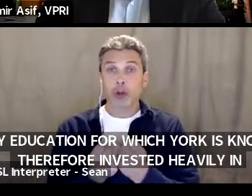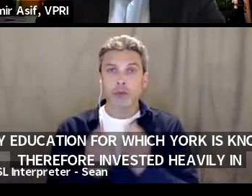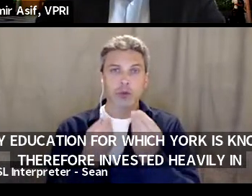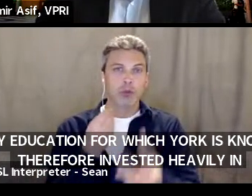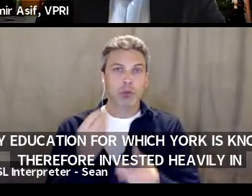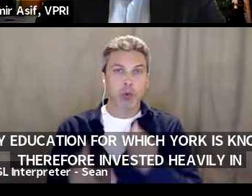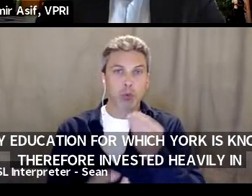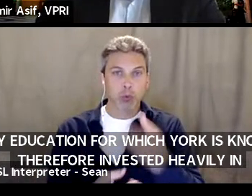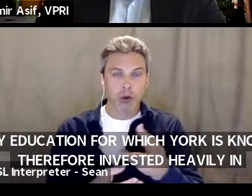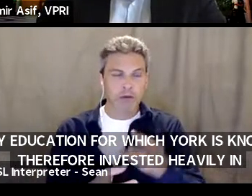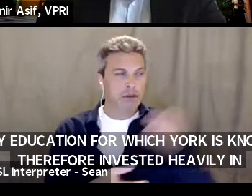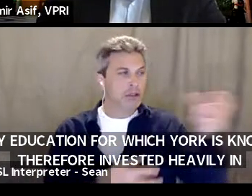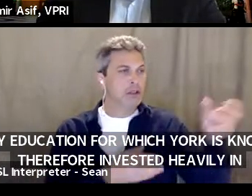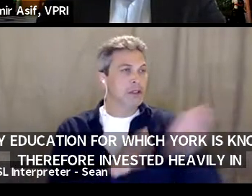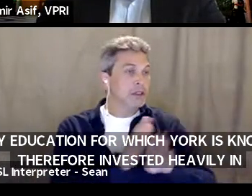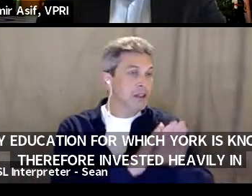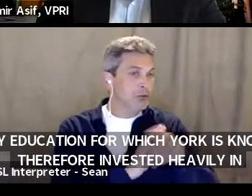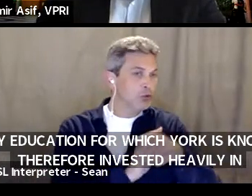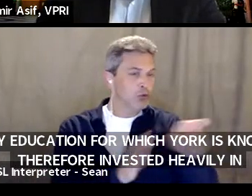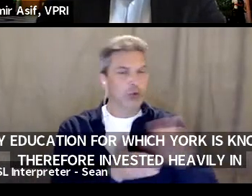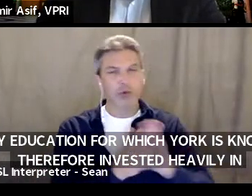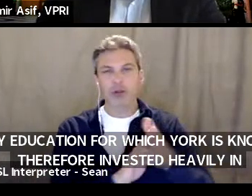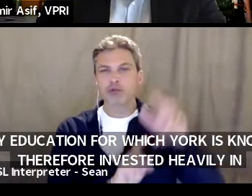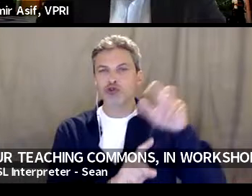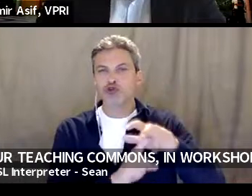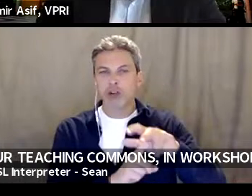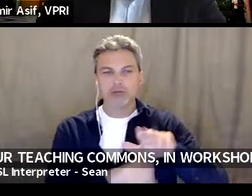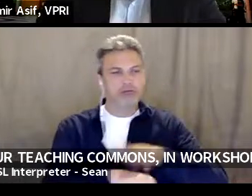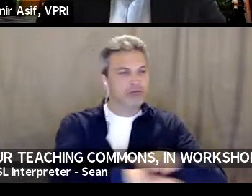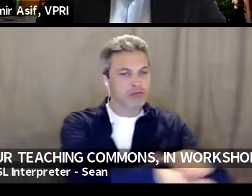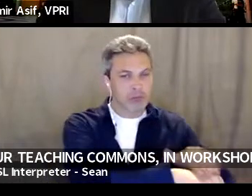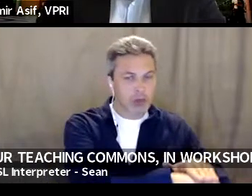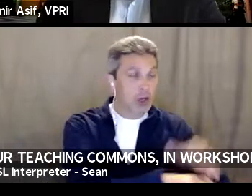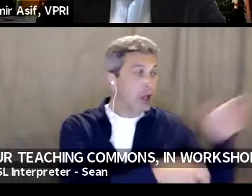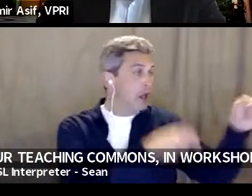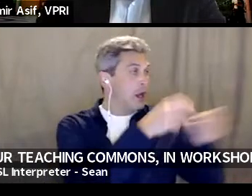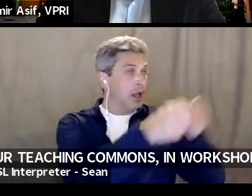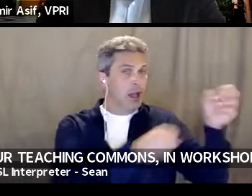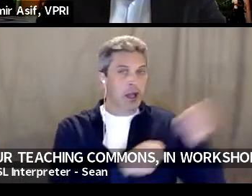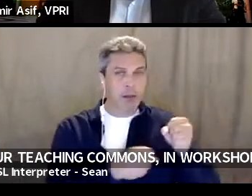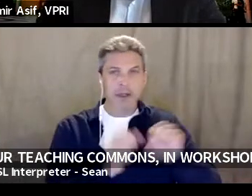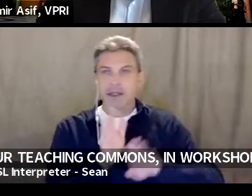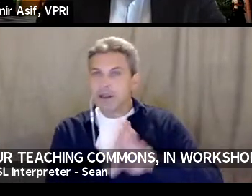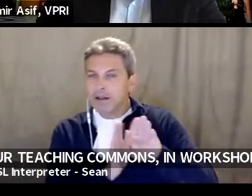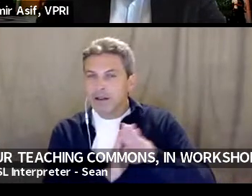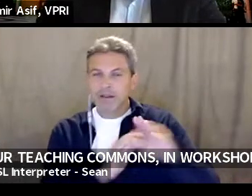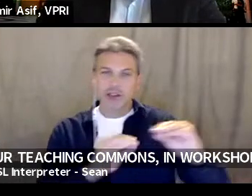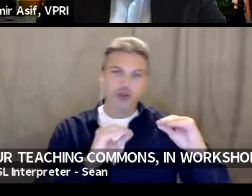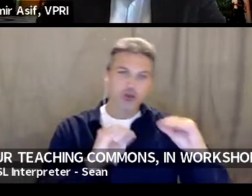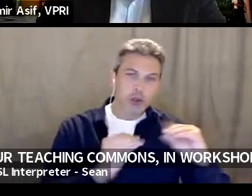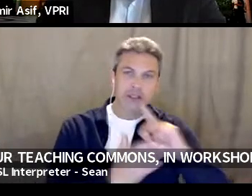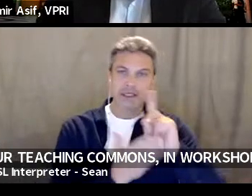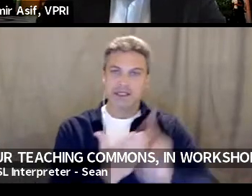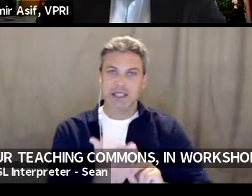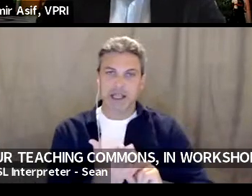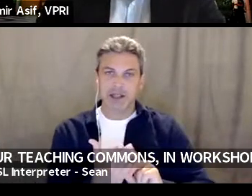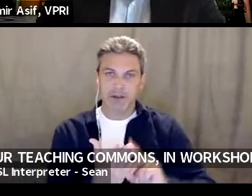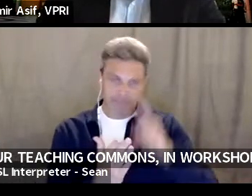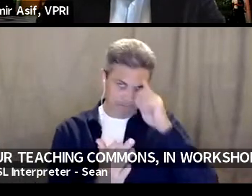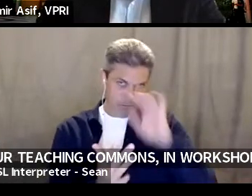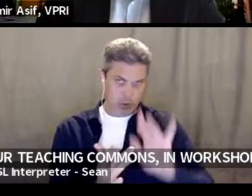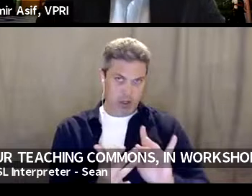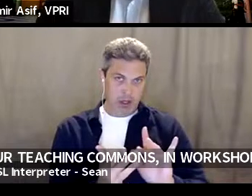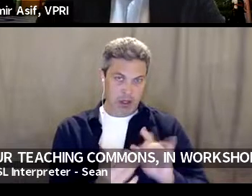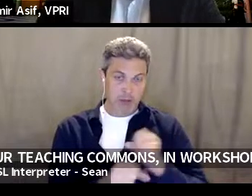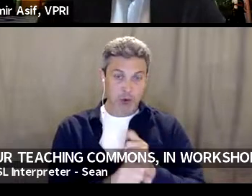champions, hiring additional educational developers, instructional designers, in order to ensure that faculty